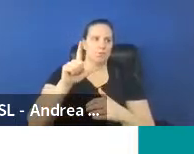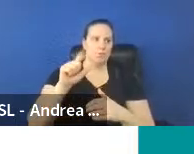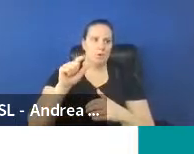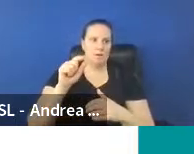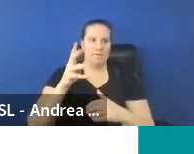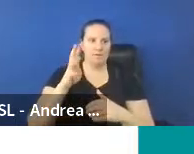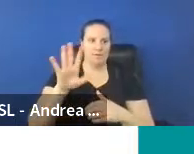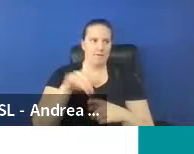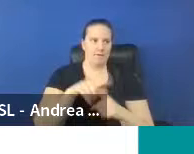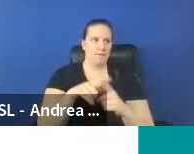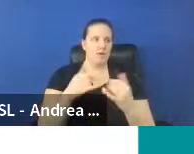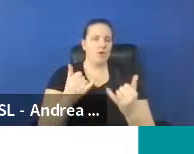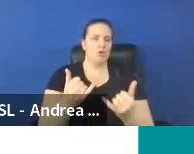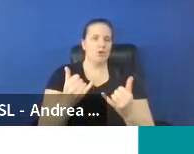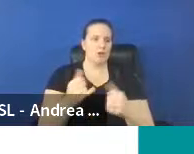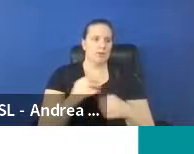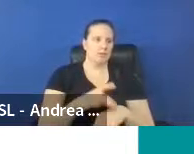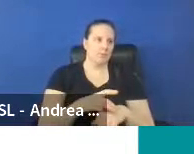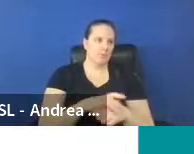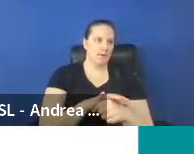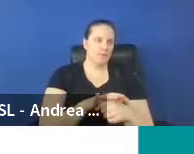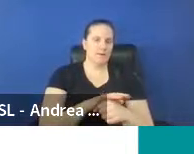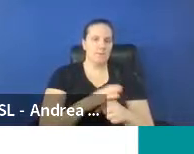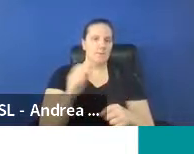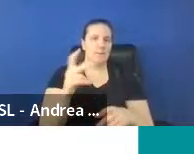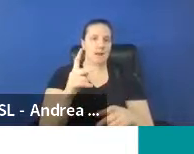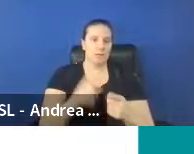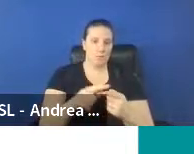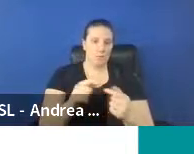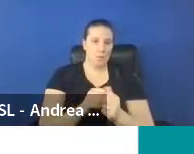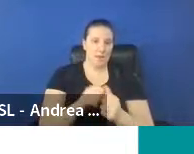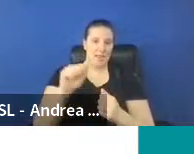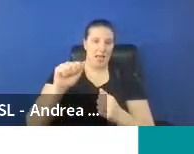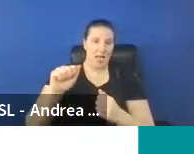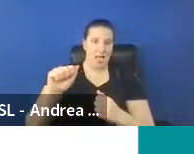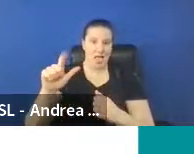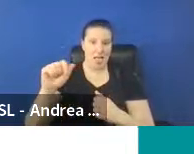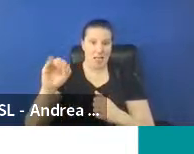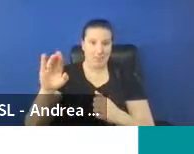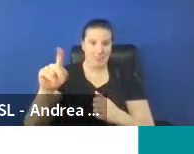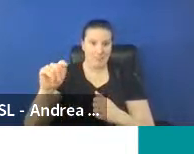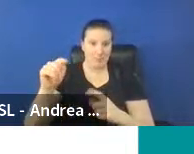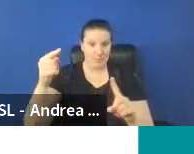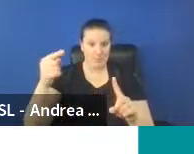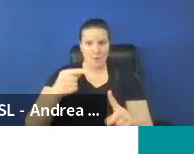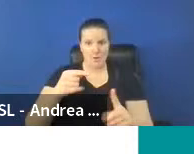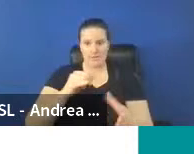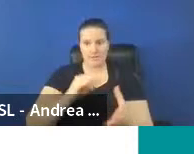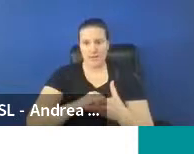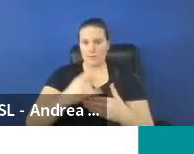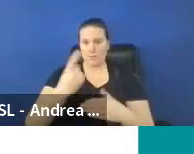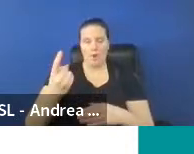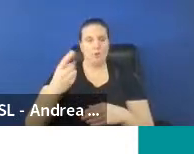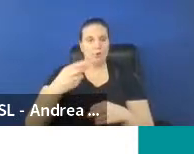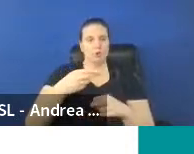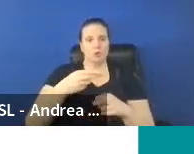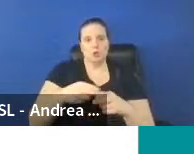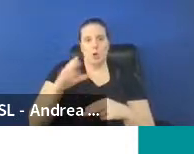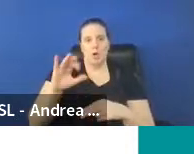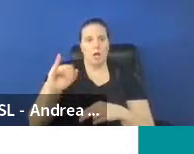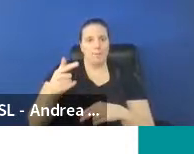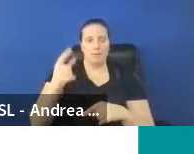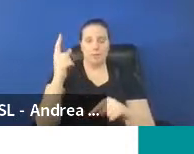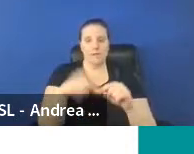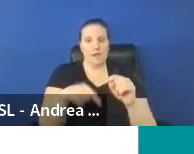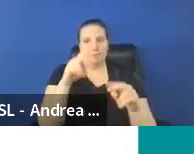current demographics. So back again to Albert's point, it's one of those kind of shortcomings that we can't quite